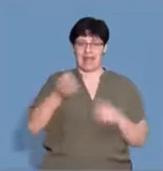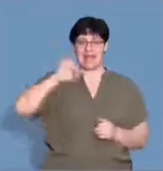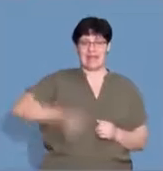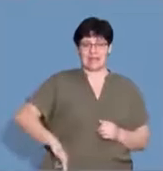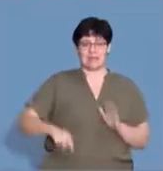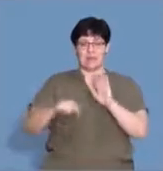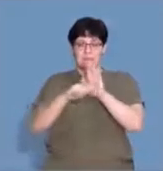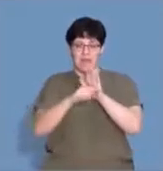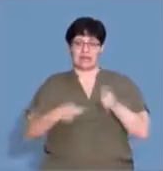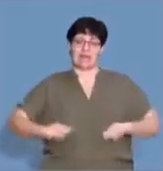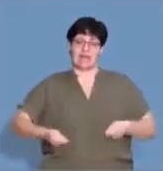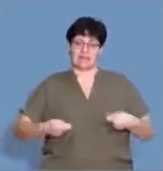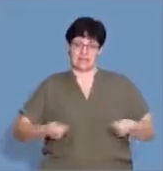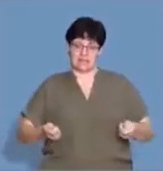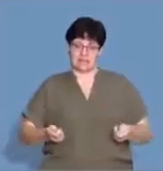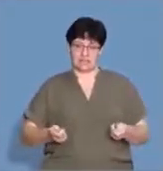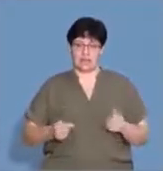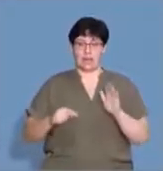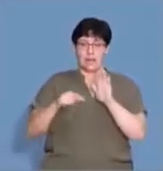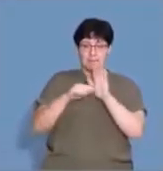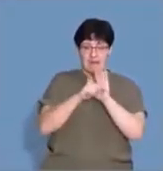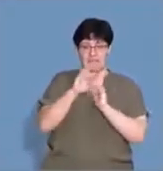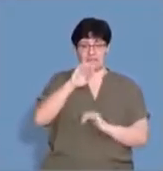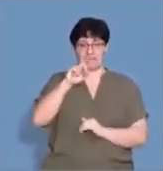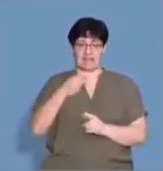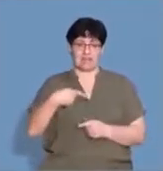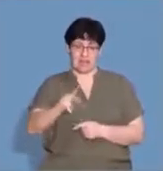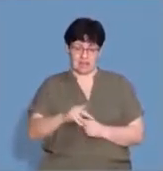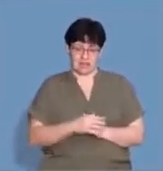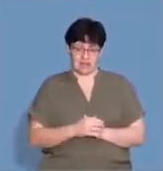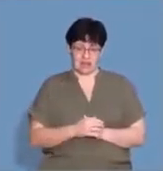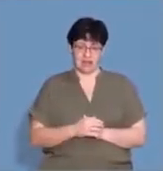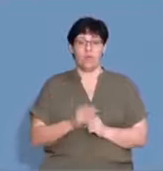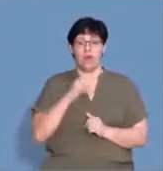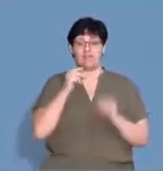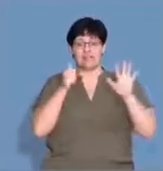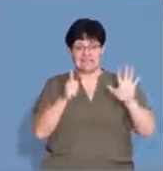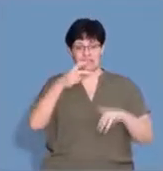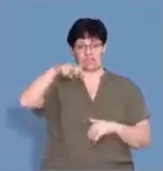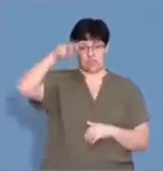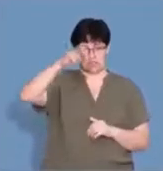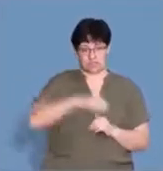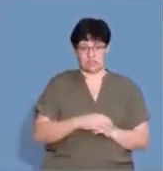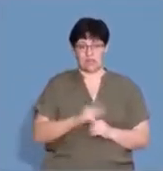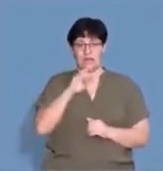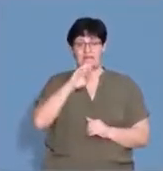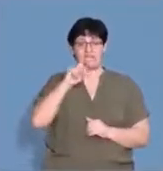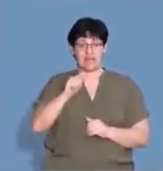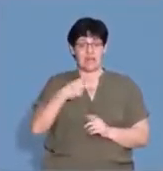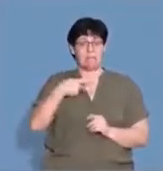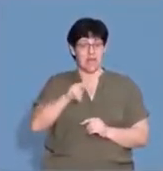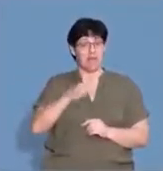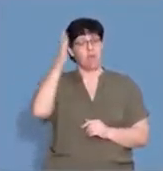income minus expenses minus the VAT payable. And we're dealing with our 6 tours, so my VAT payable